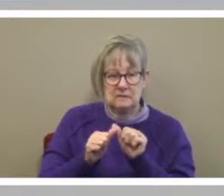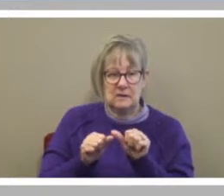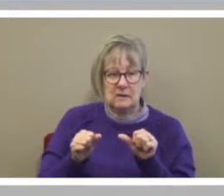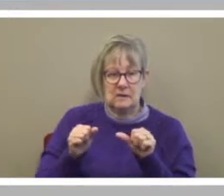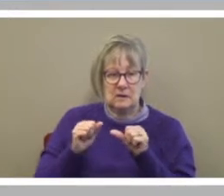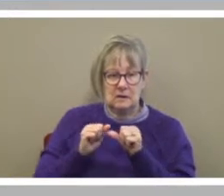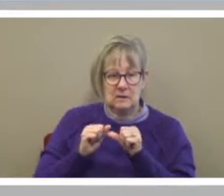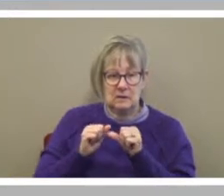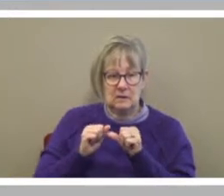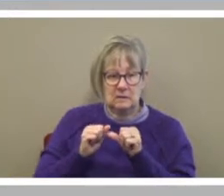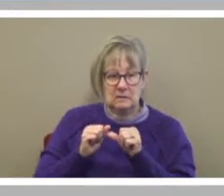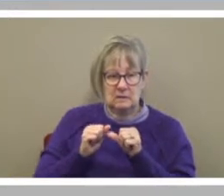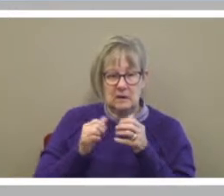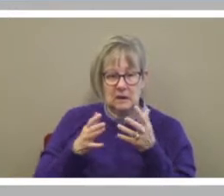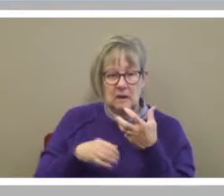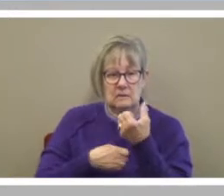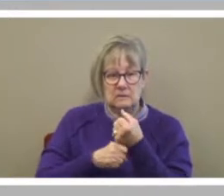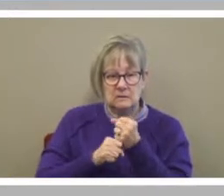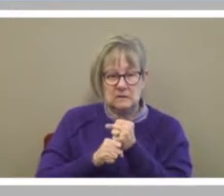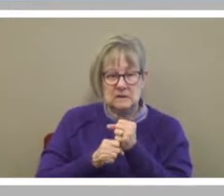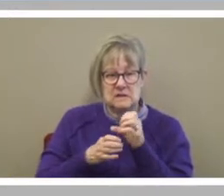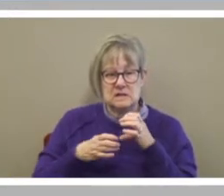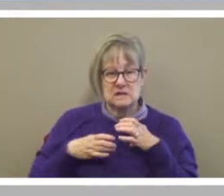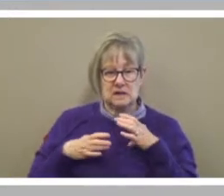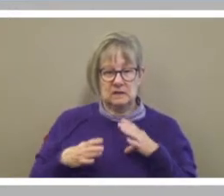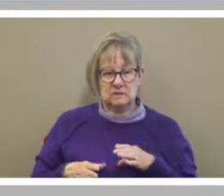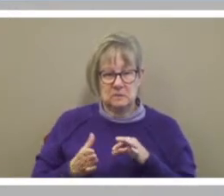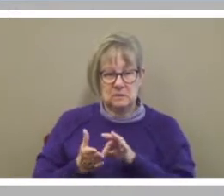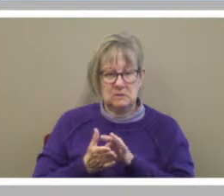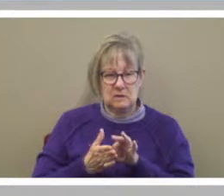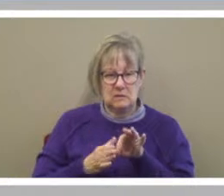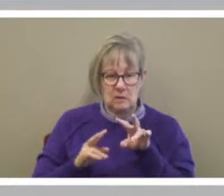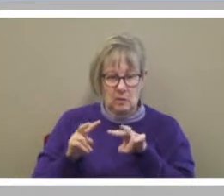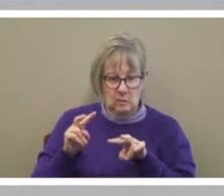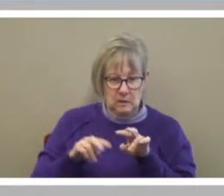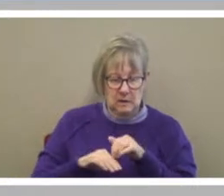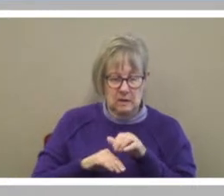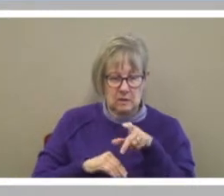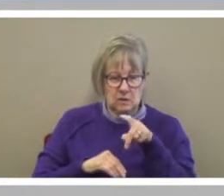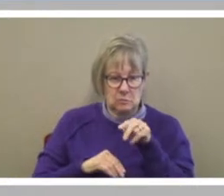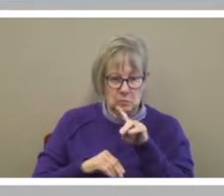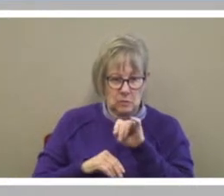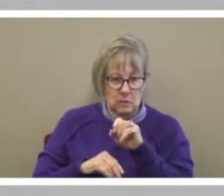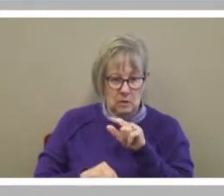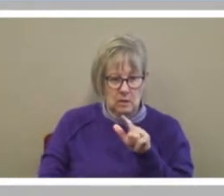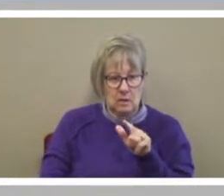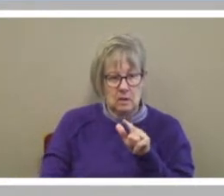have created a customer account and are looking at their portal.